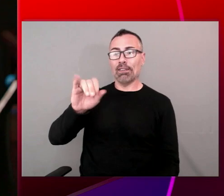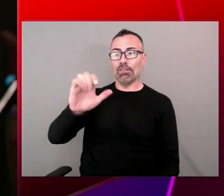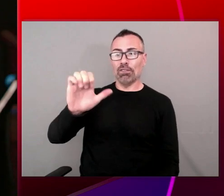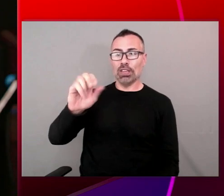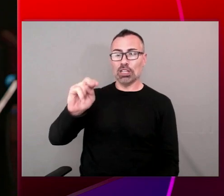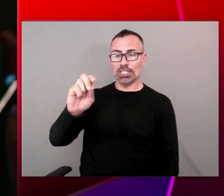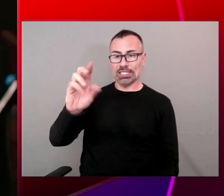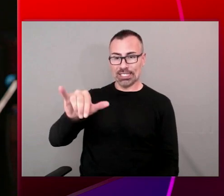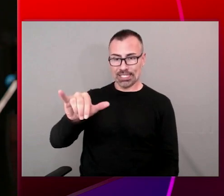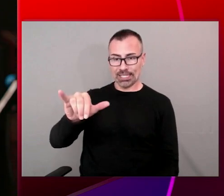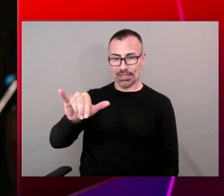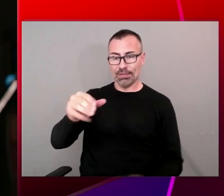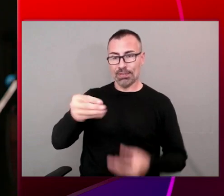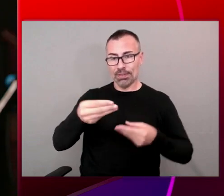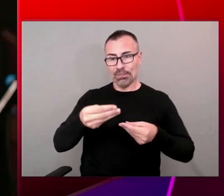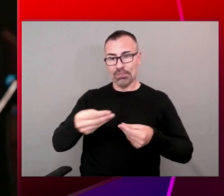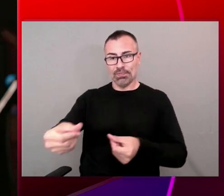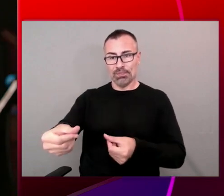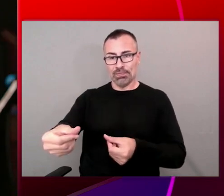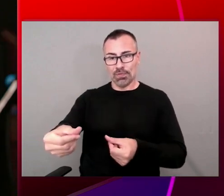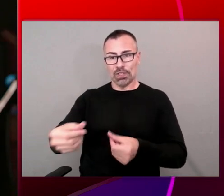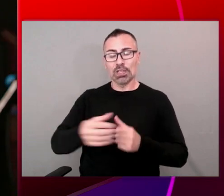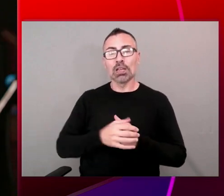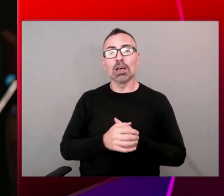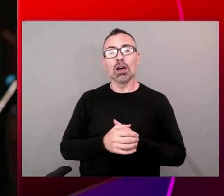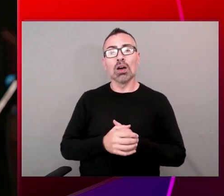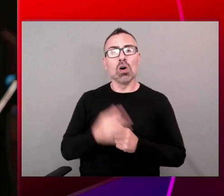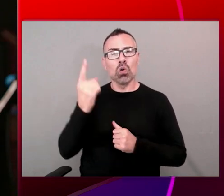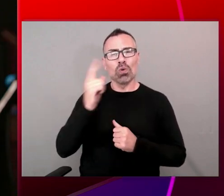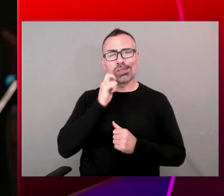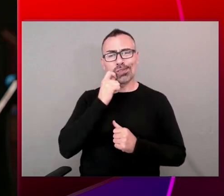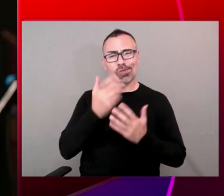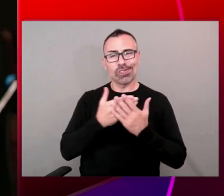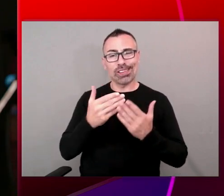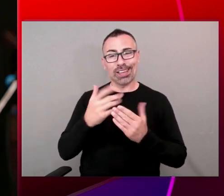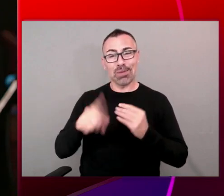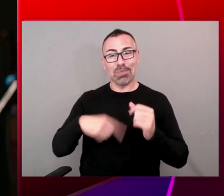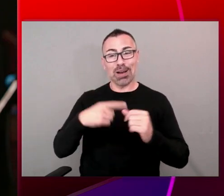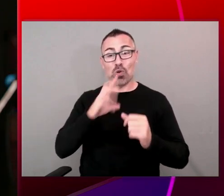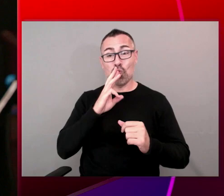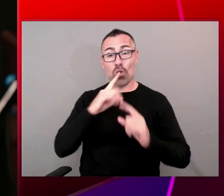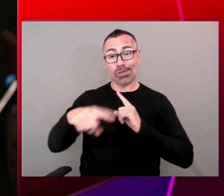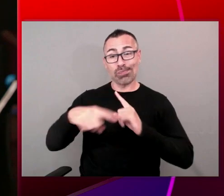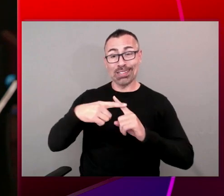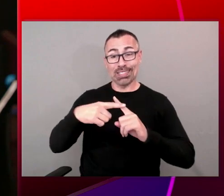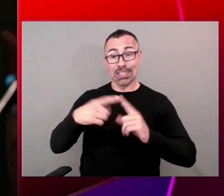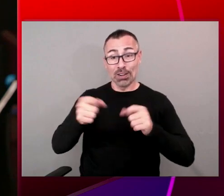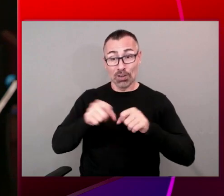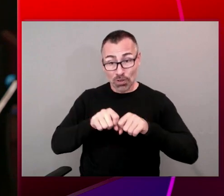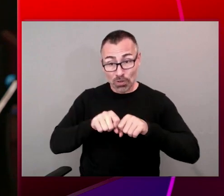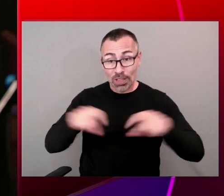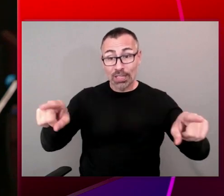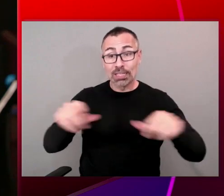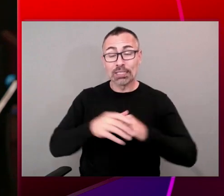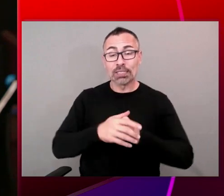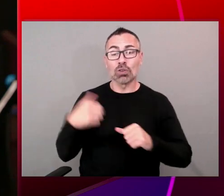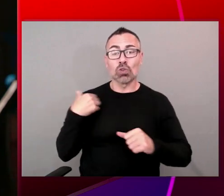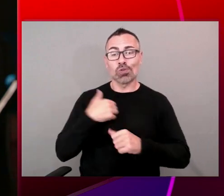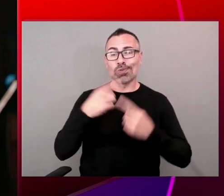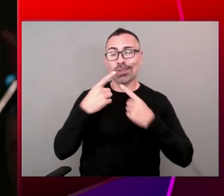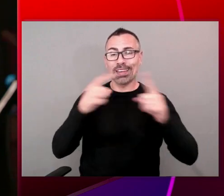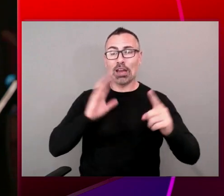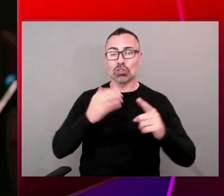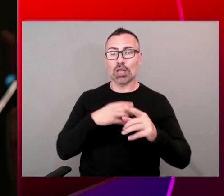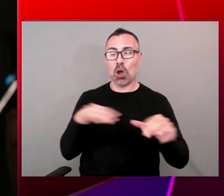cool part of the release that we made this week around water positive, so we also announced our water efficiency metric for the first